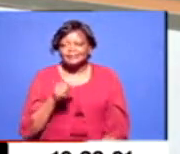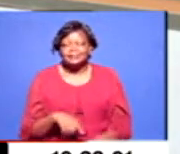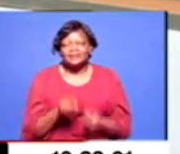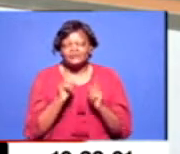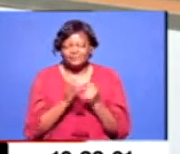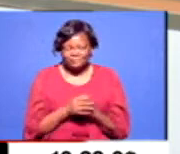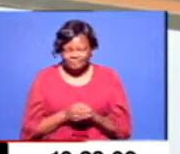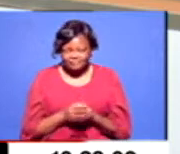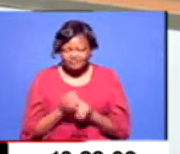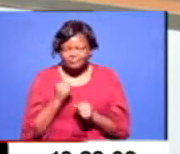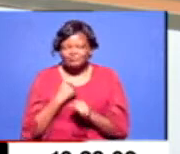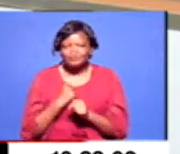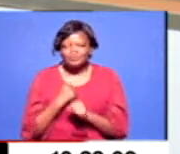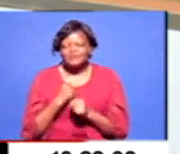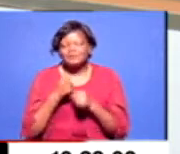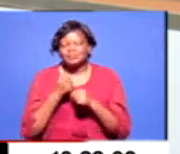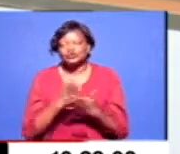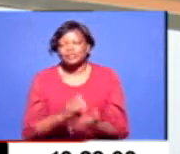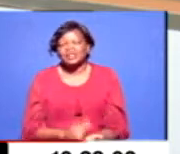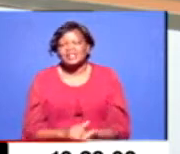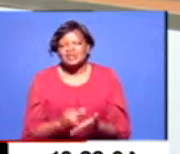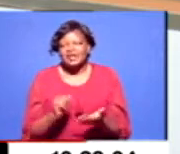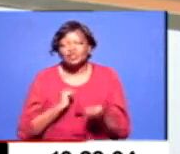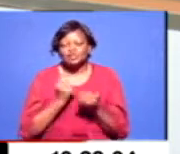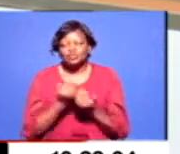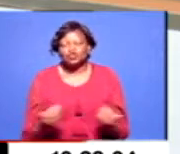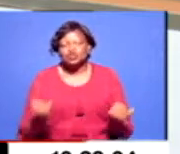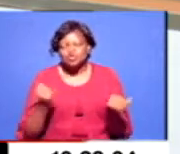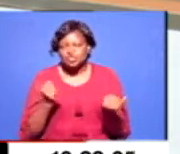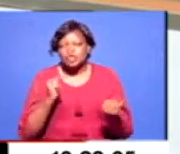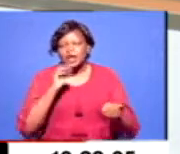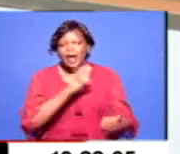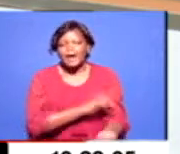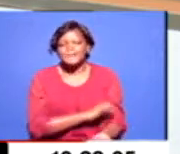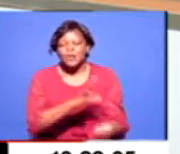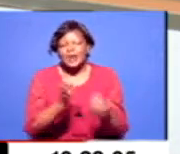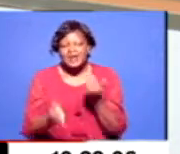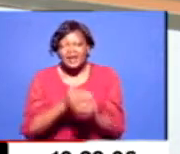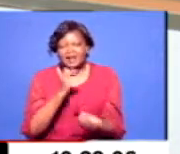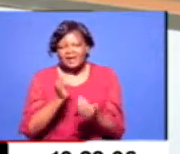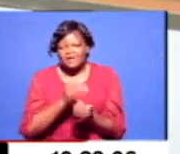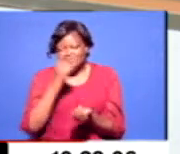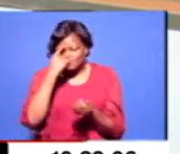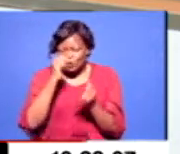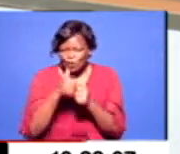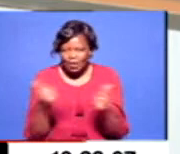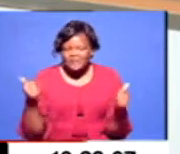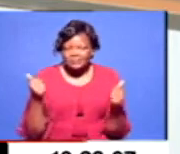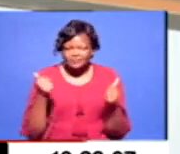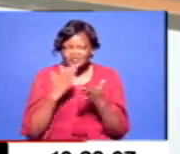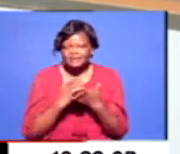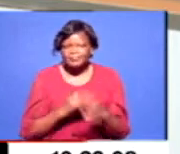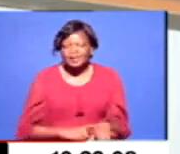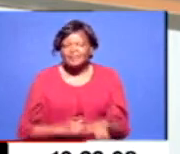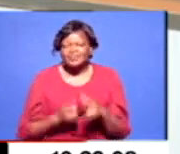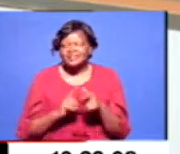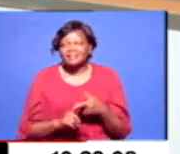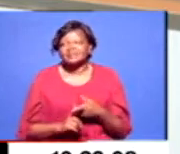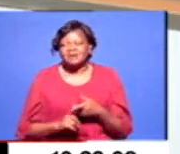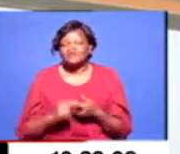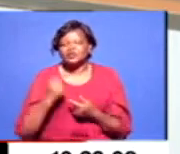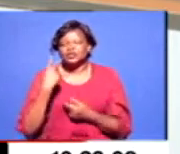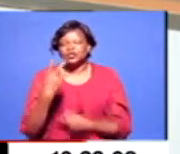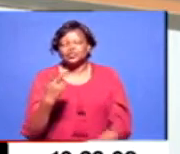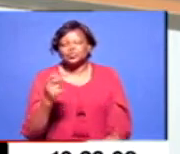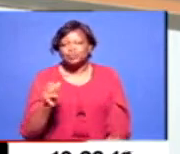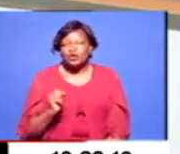industry and ensuring that the girl child is not only empowered but is taken care of for a while. I have two distinguished ladies from